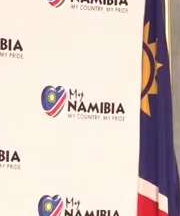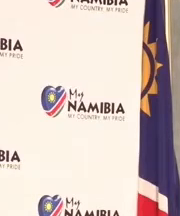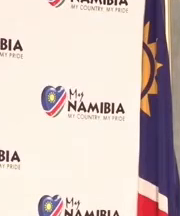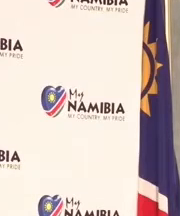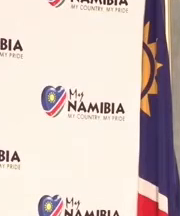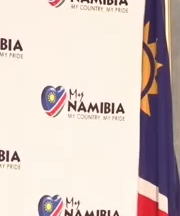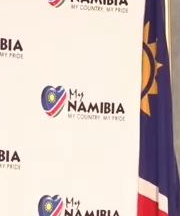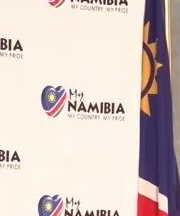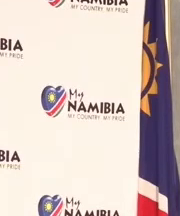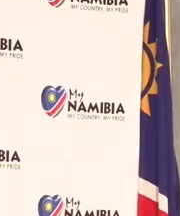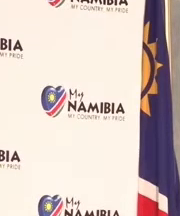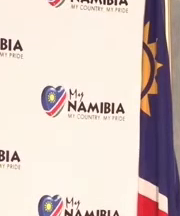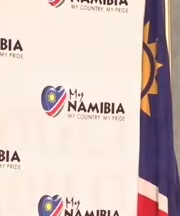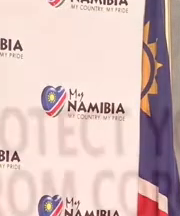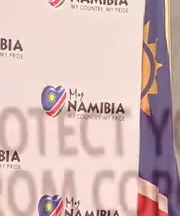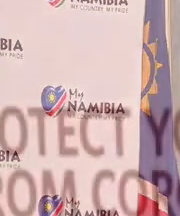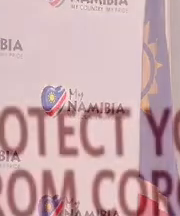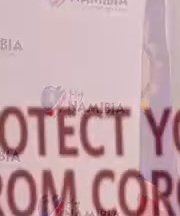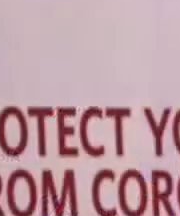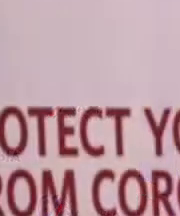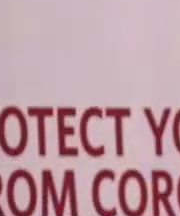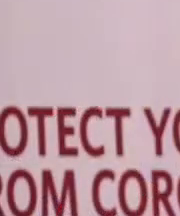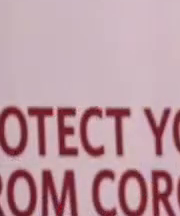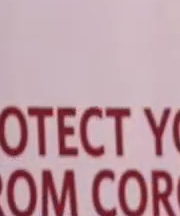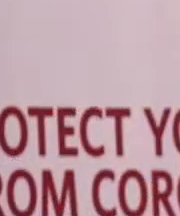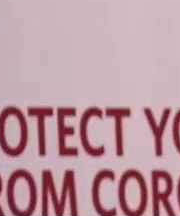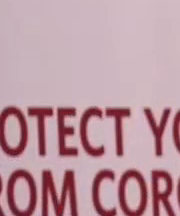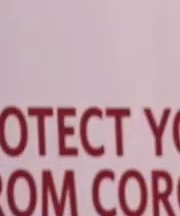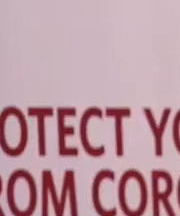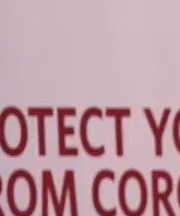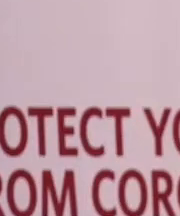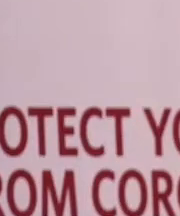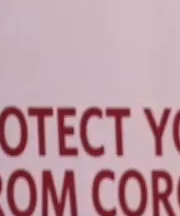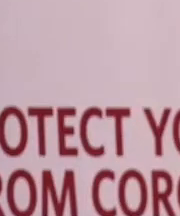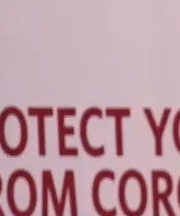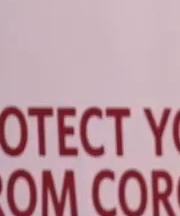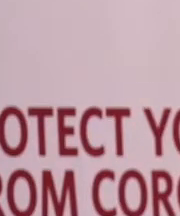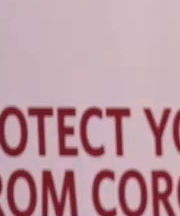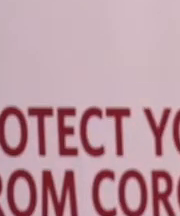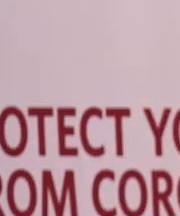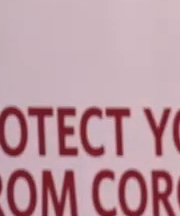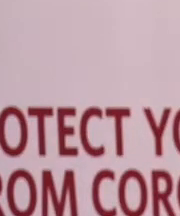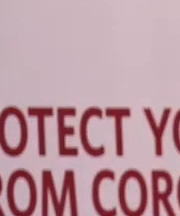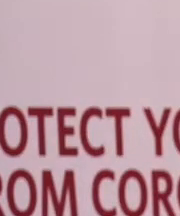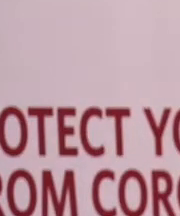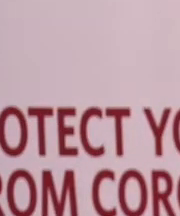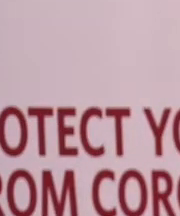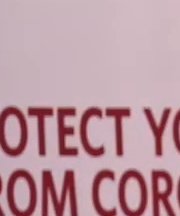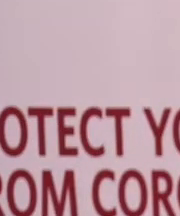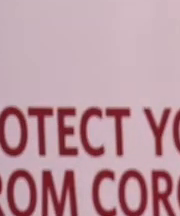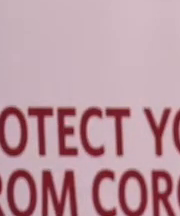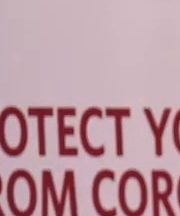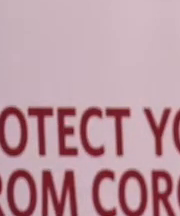much, ma'am, for joining us. Thank you for having me. And we're also joined by Mr. Rolly Venter, who is the Executive Manager